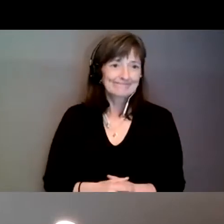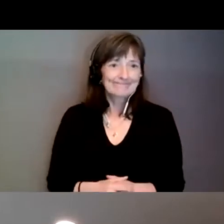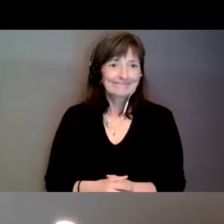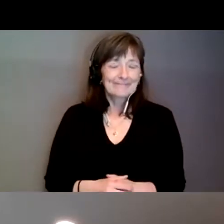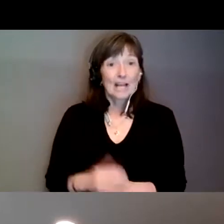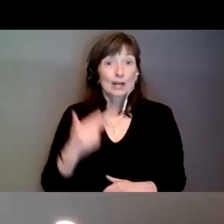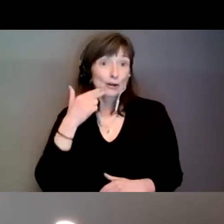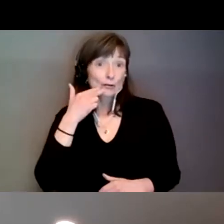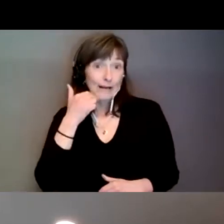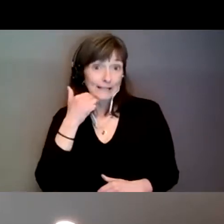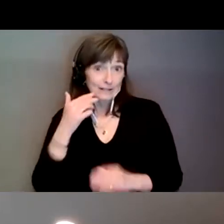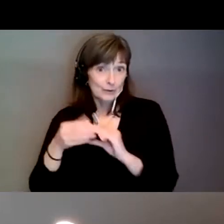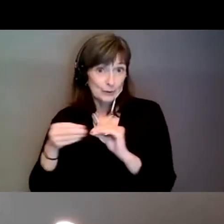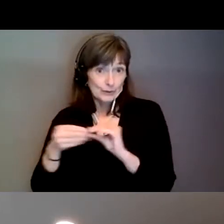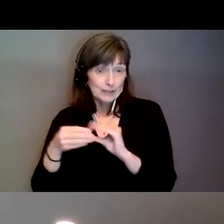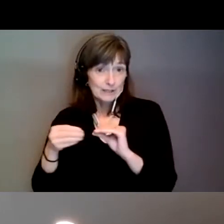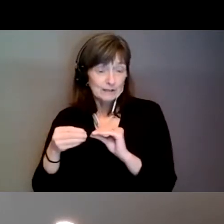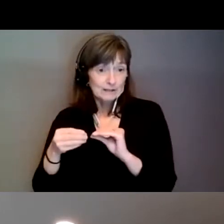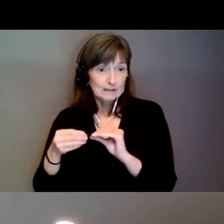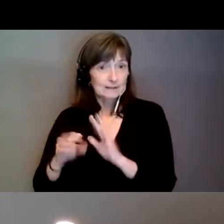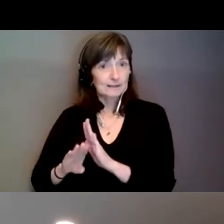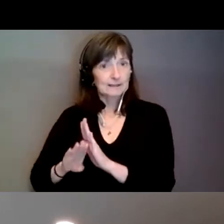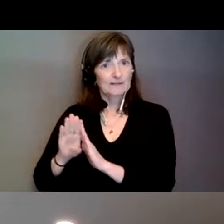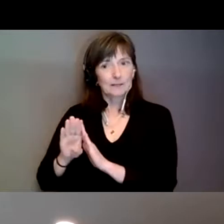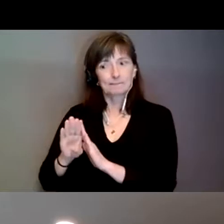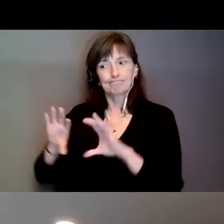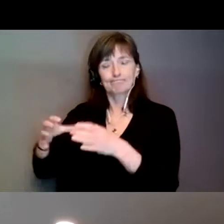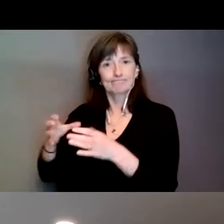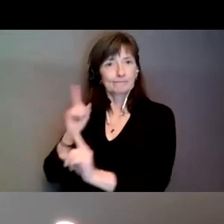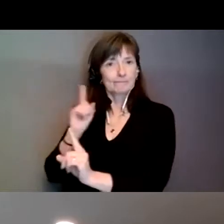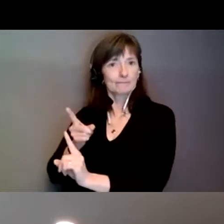Granny was developed for a specific